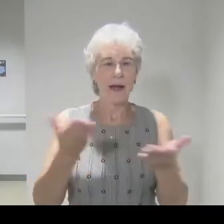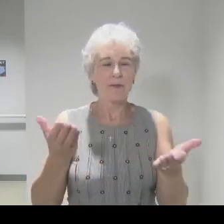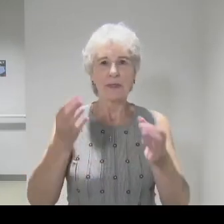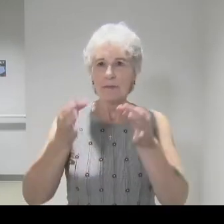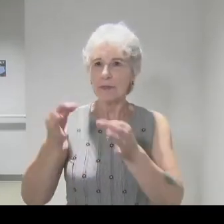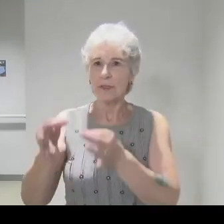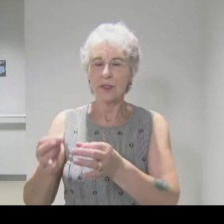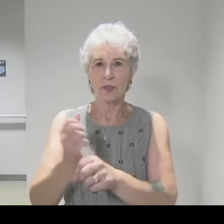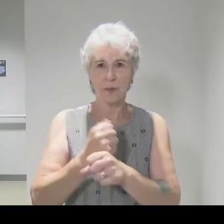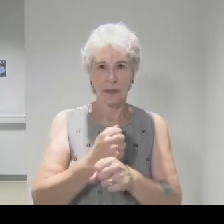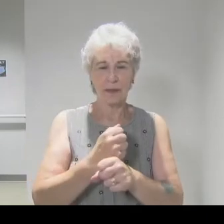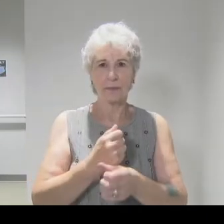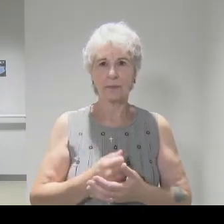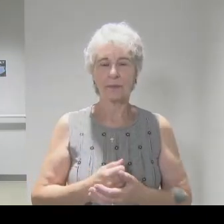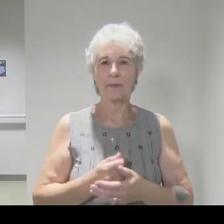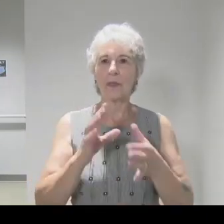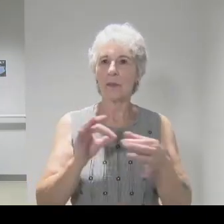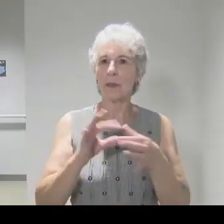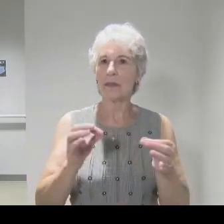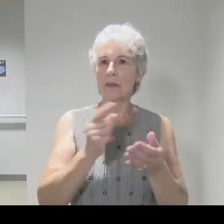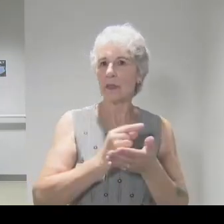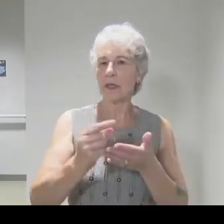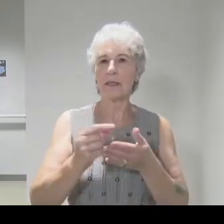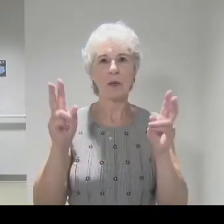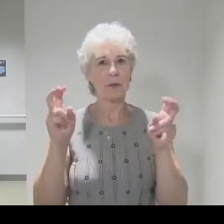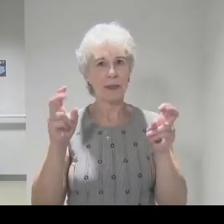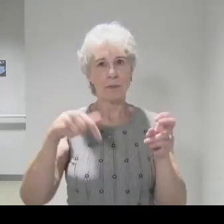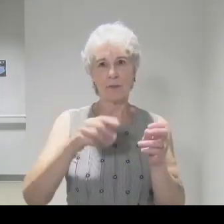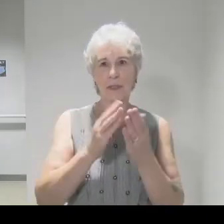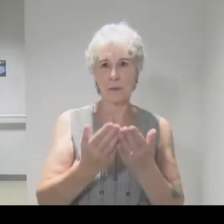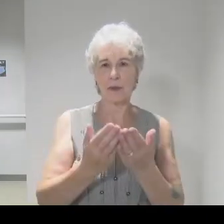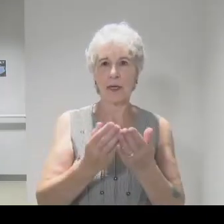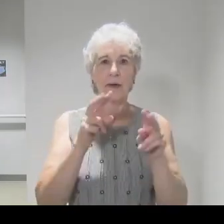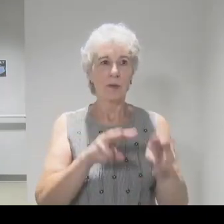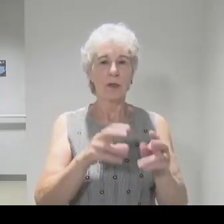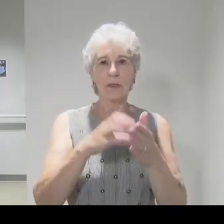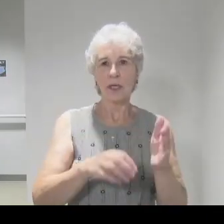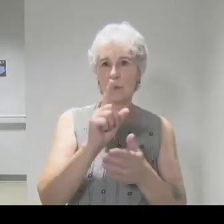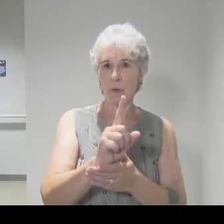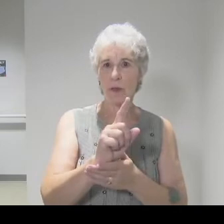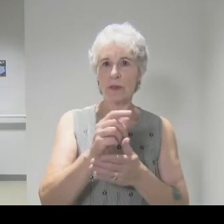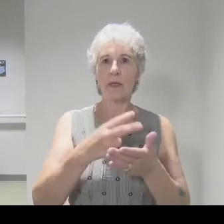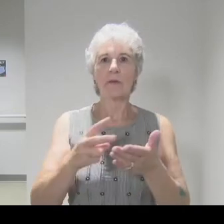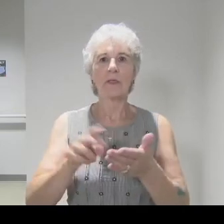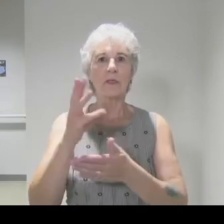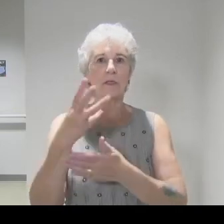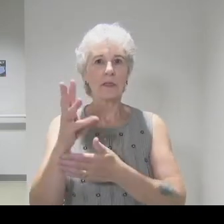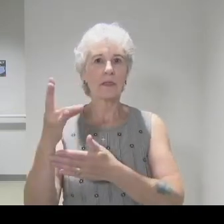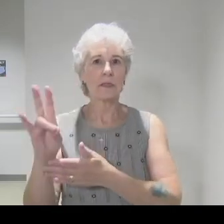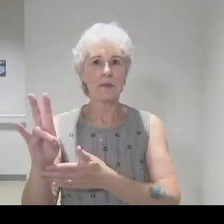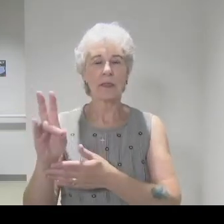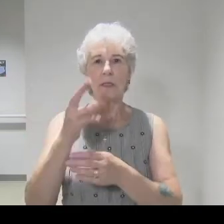make. The message of the gospel is the theme of this book. If you look at chapter 1, verses 16 and 17